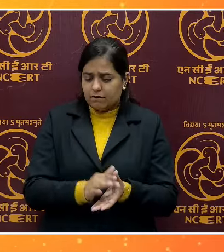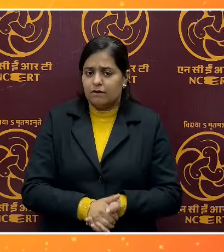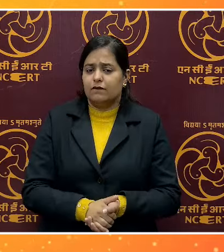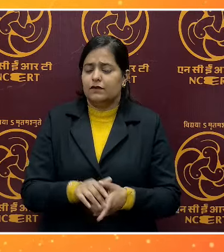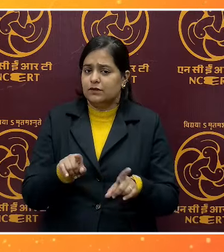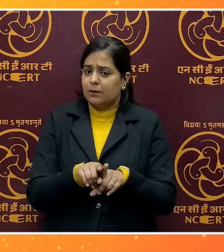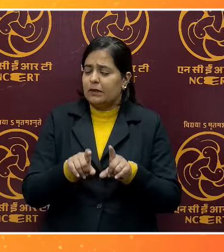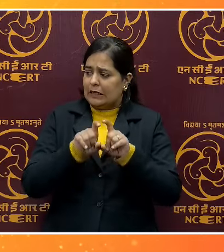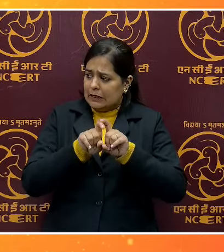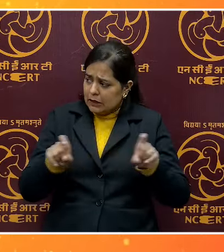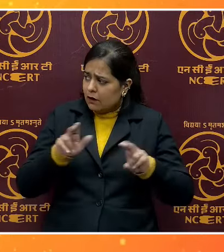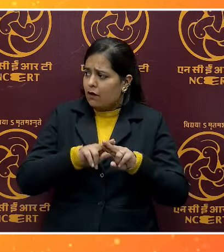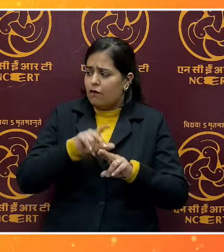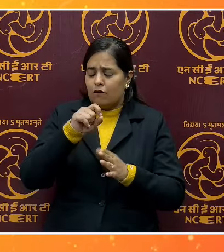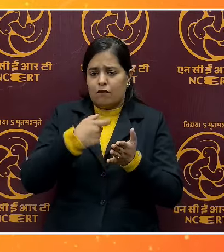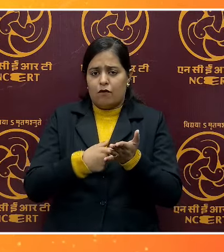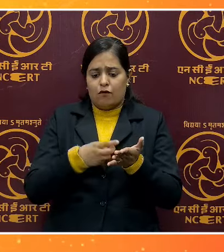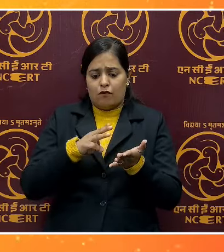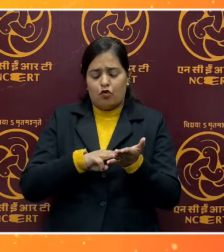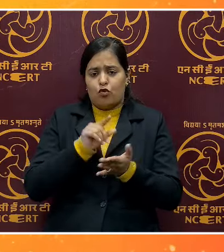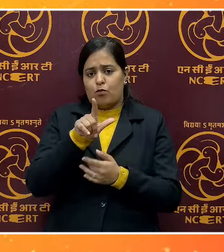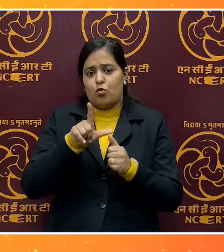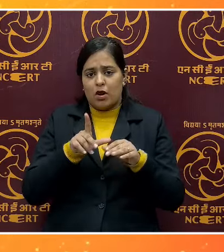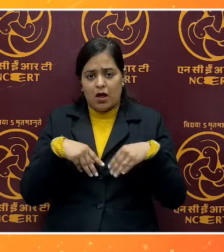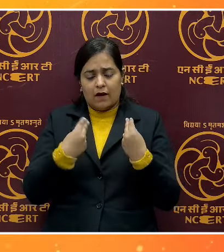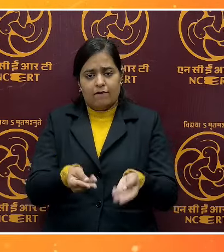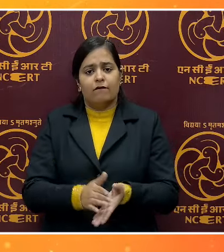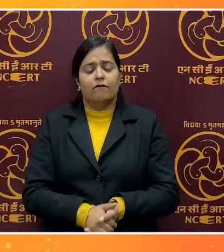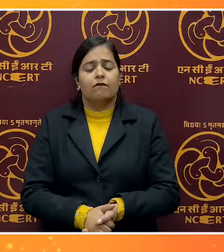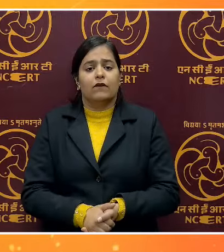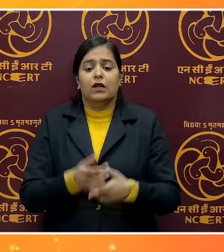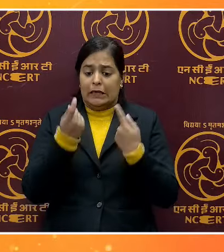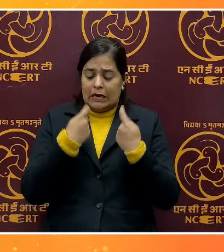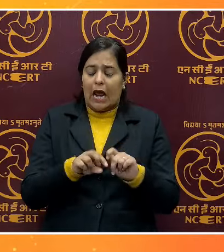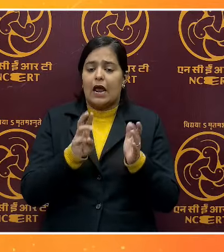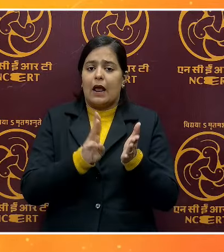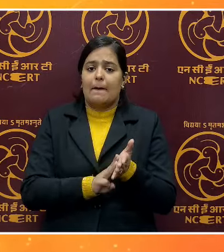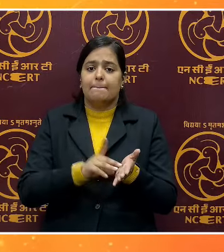correct formula of the complex. Like triamine,